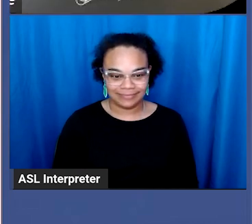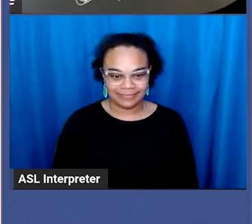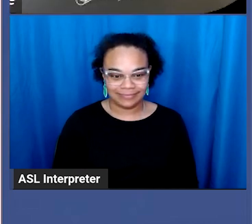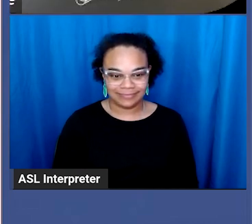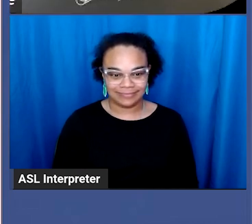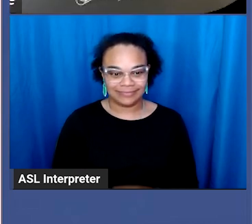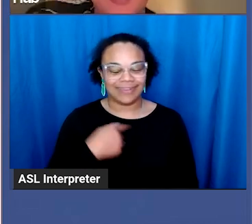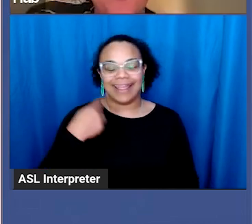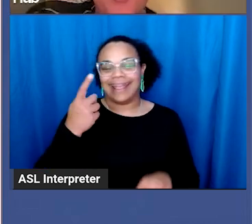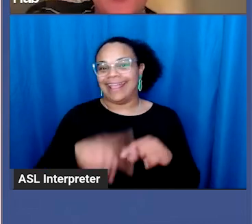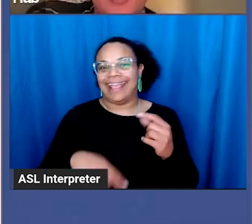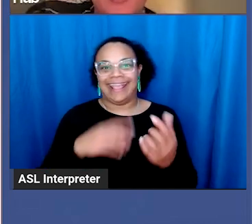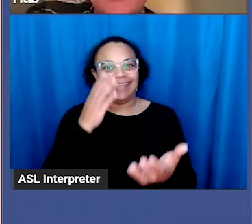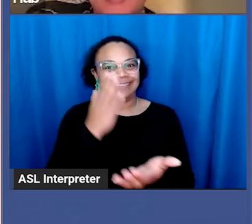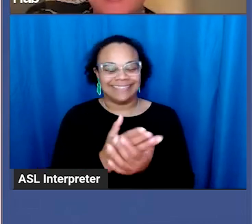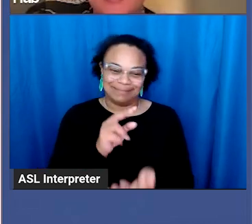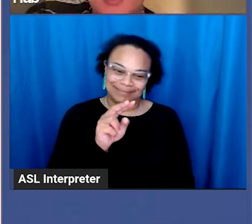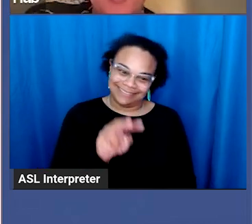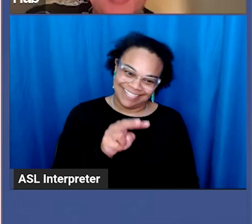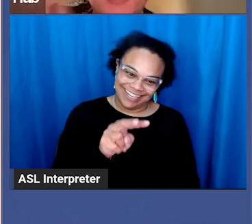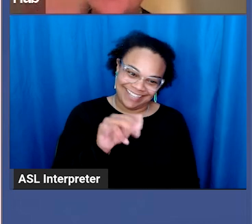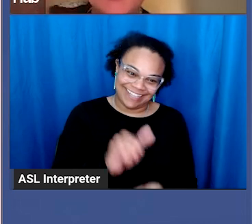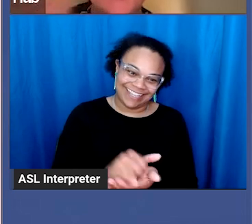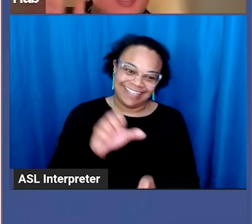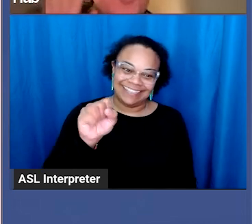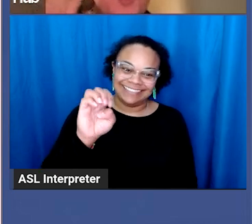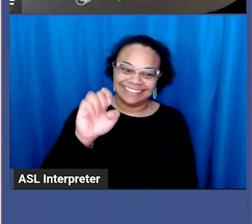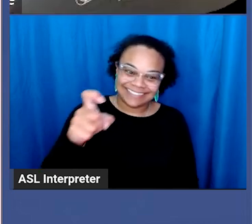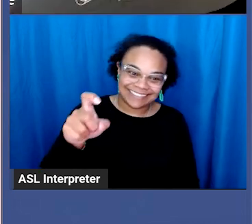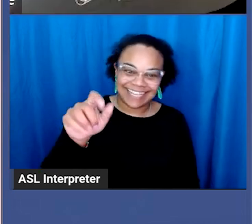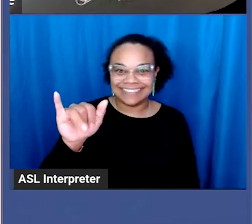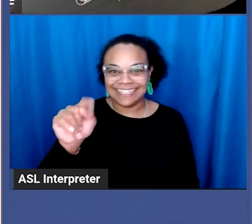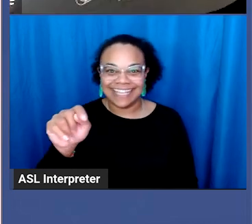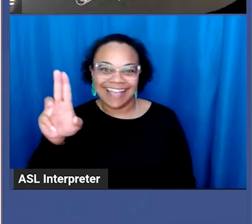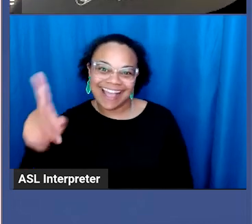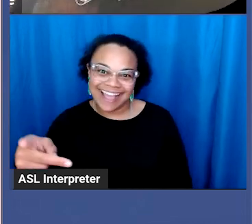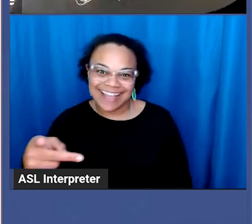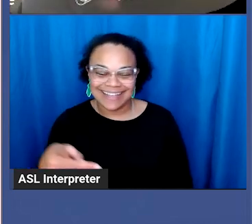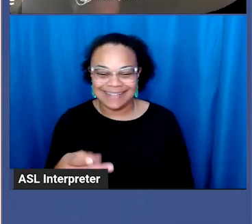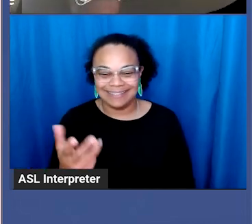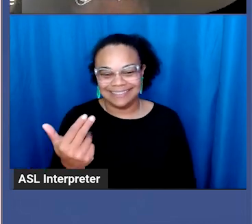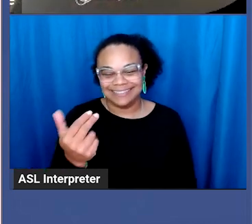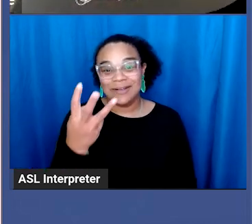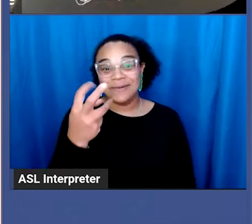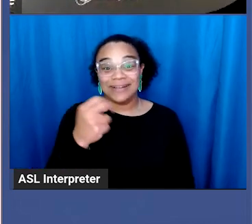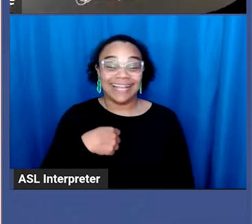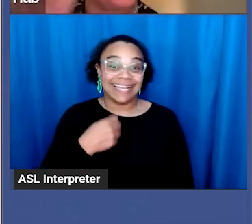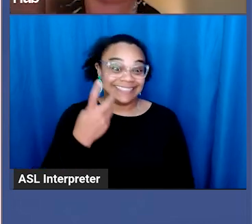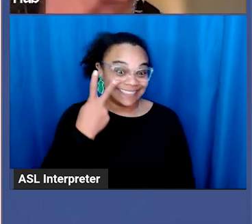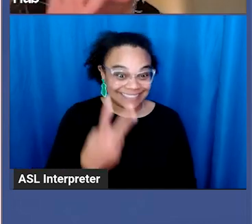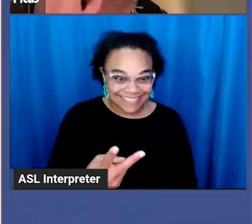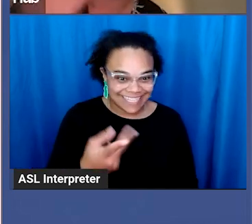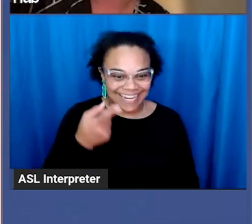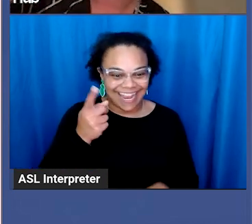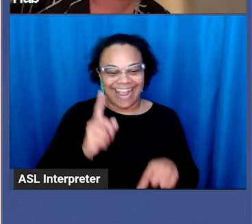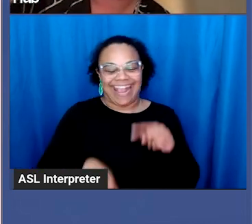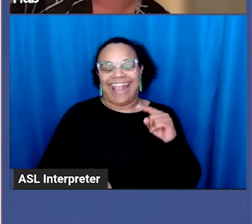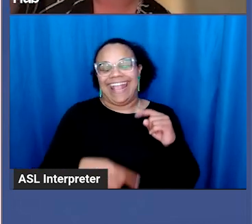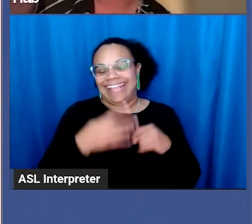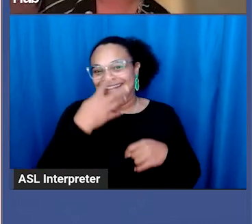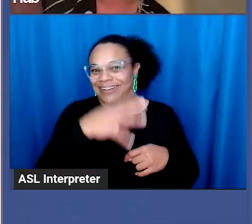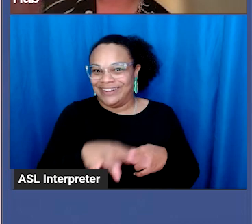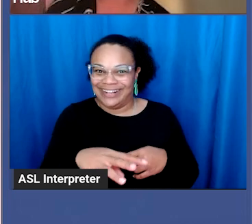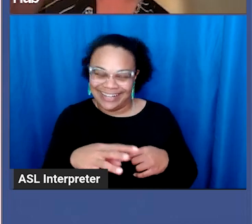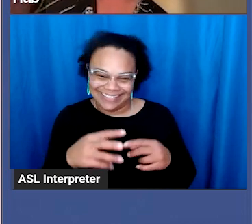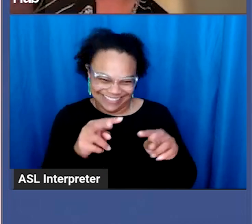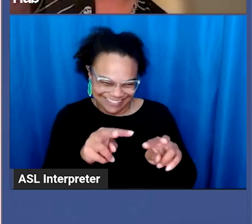I just can't stop staring at that segs it up. It's like Right? things that like once I see it, like once you see it, you can't unsee it. So